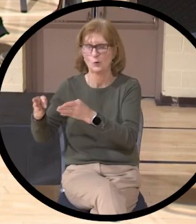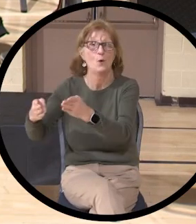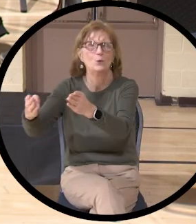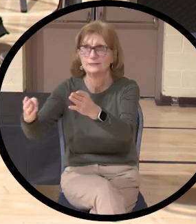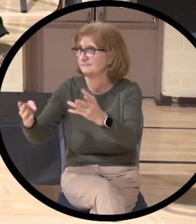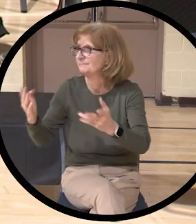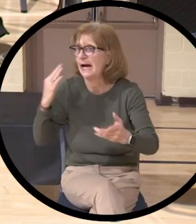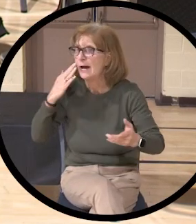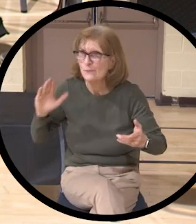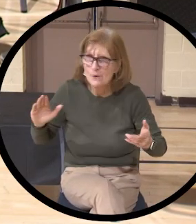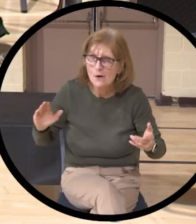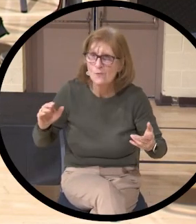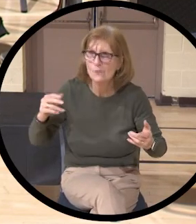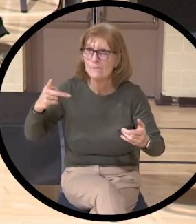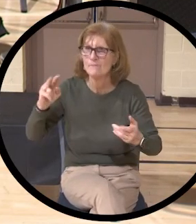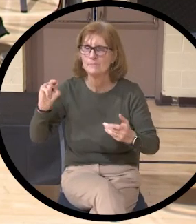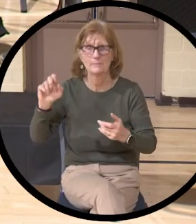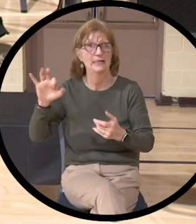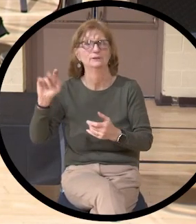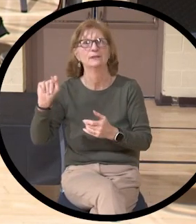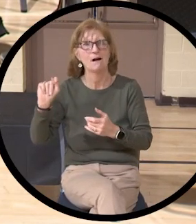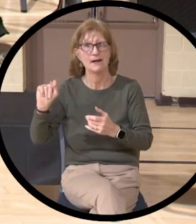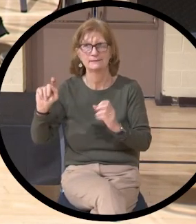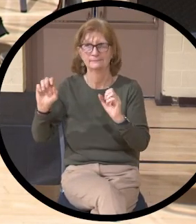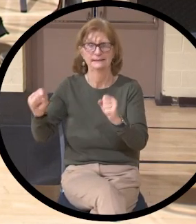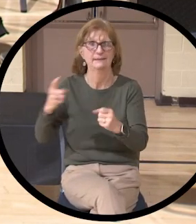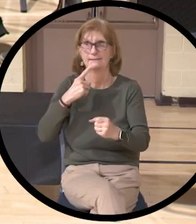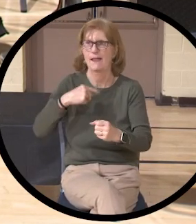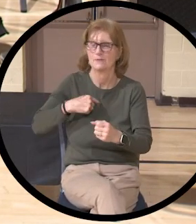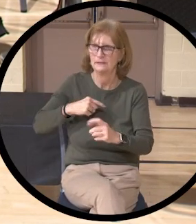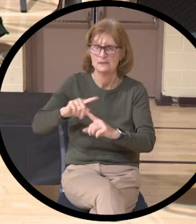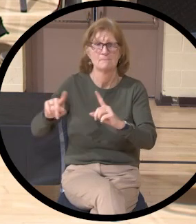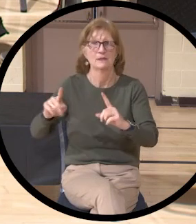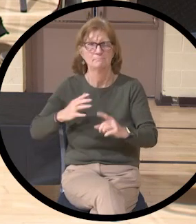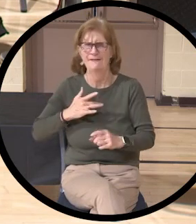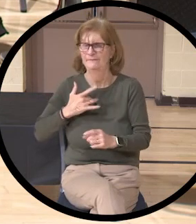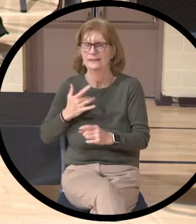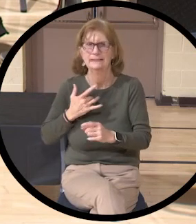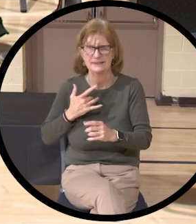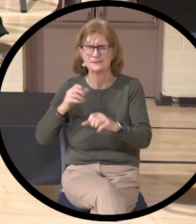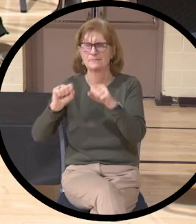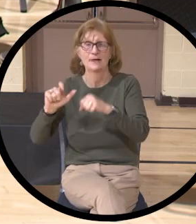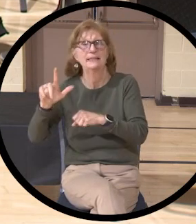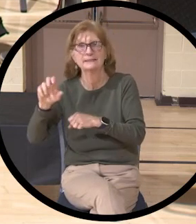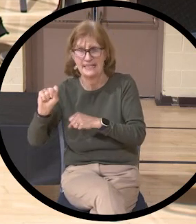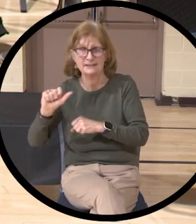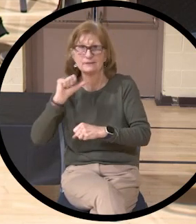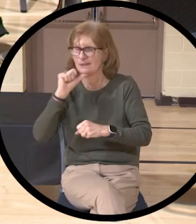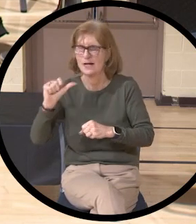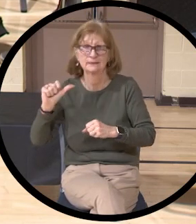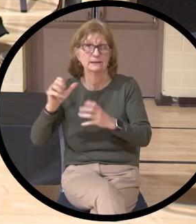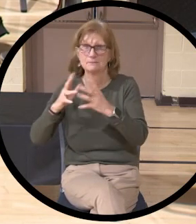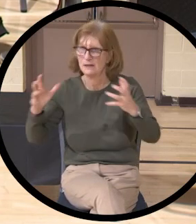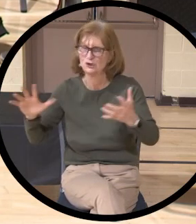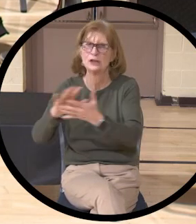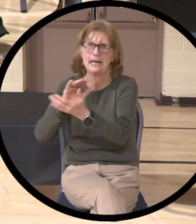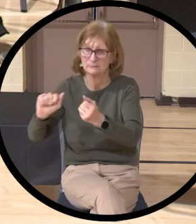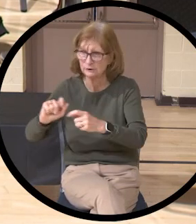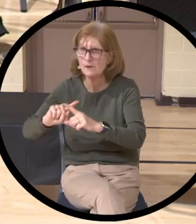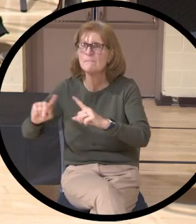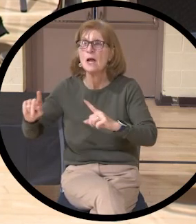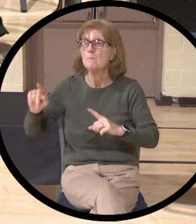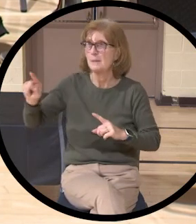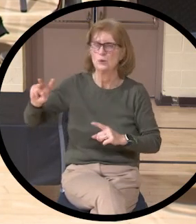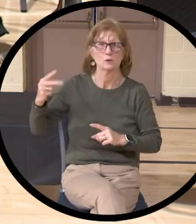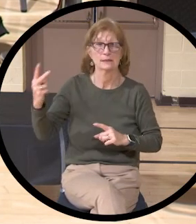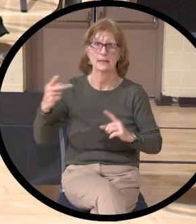know. That's the impression I get from other parts and other places. The second piece is about education.